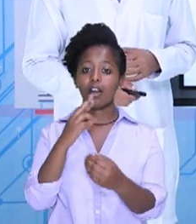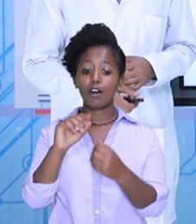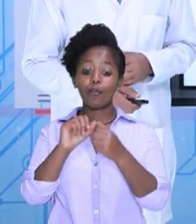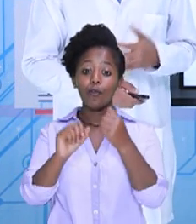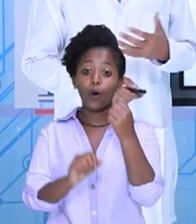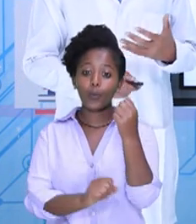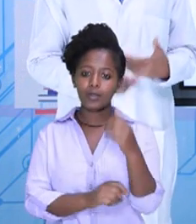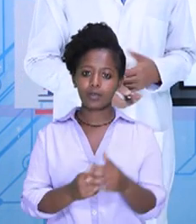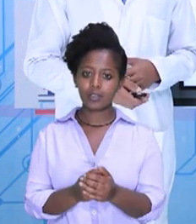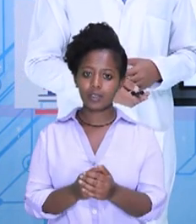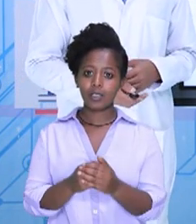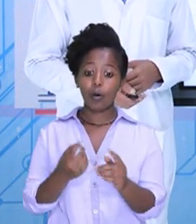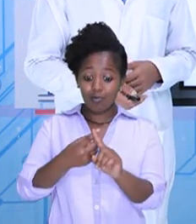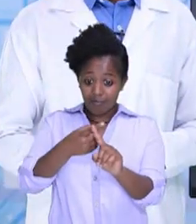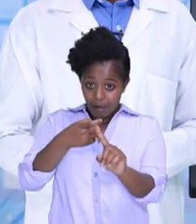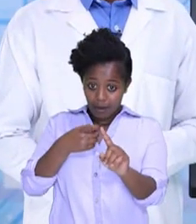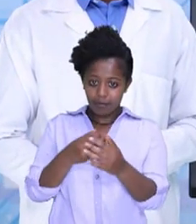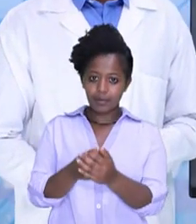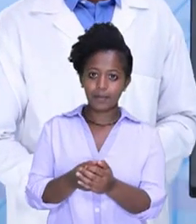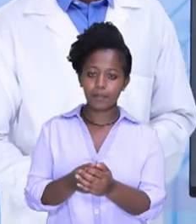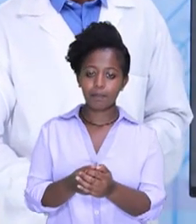and from what they are derived.